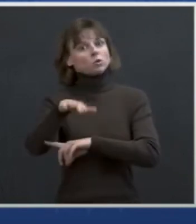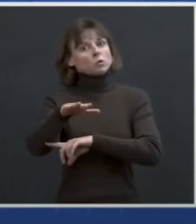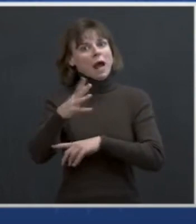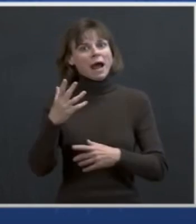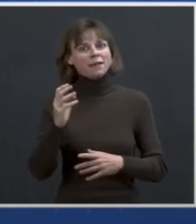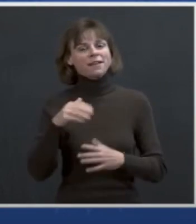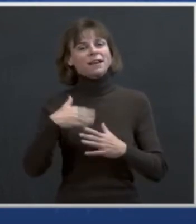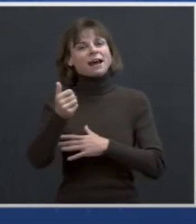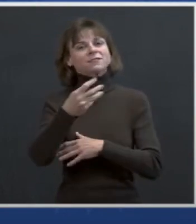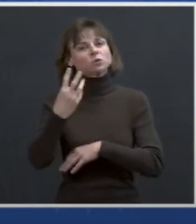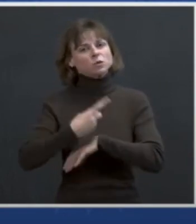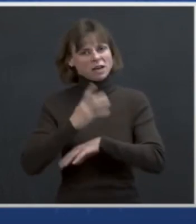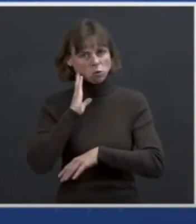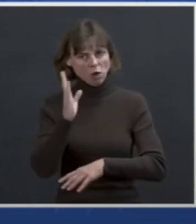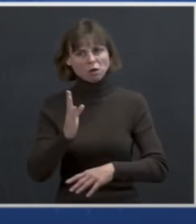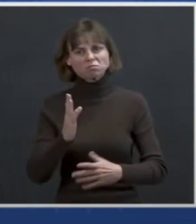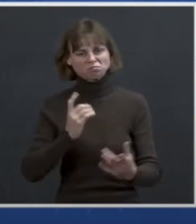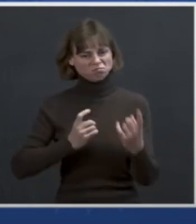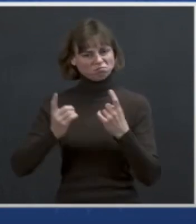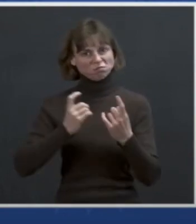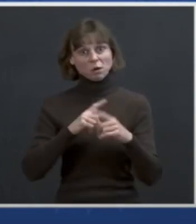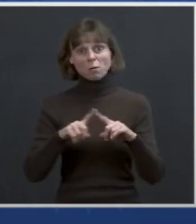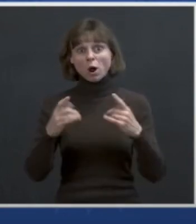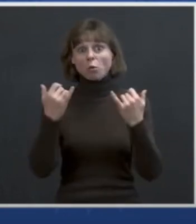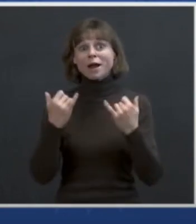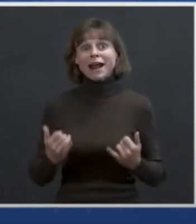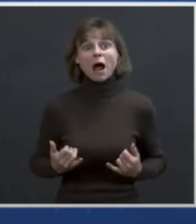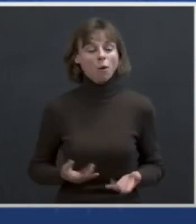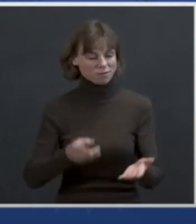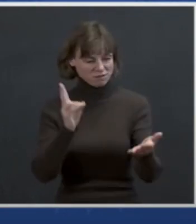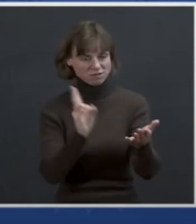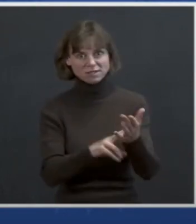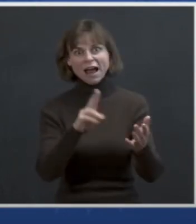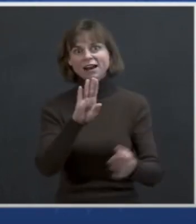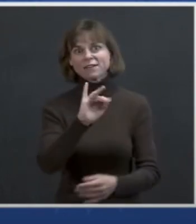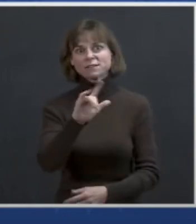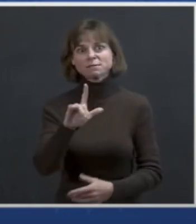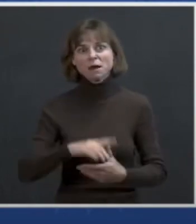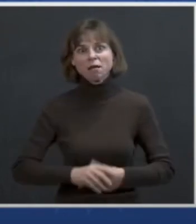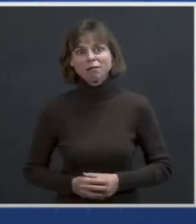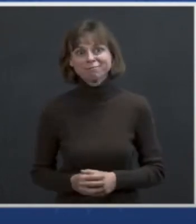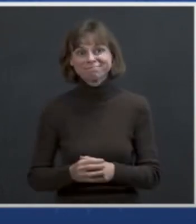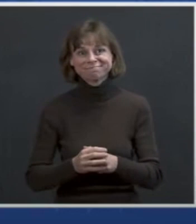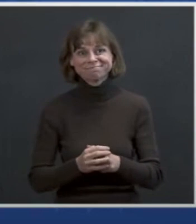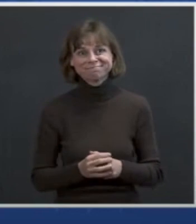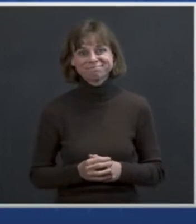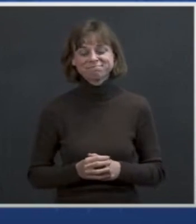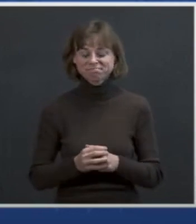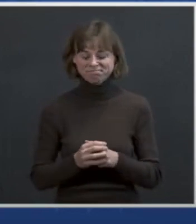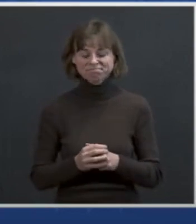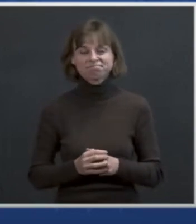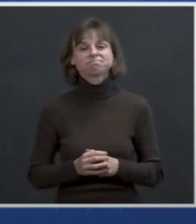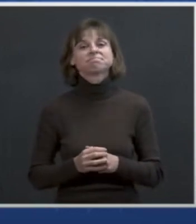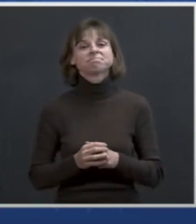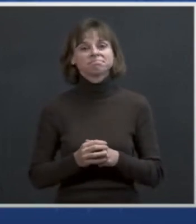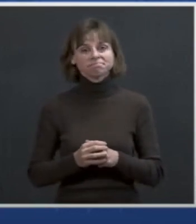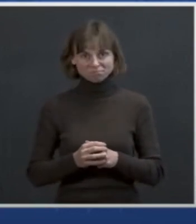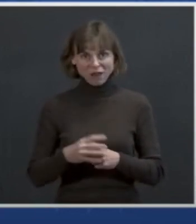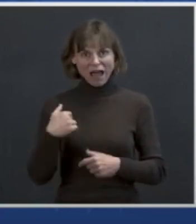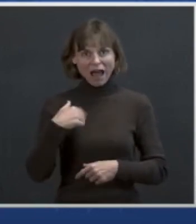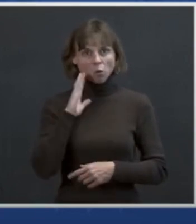But in the meantime, what I'm going to do is sign this bill and make the presentation tonight, and